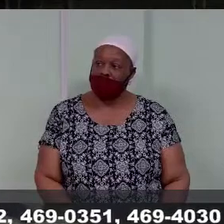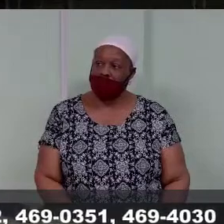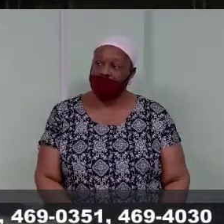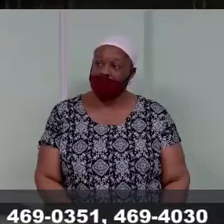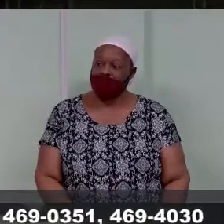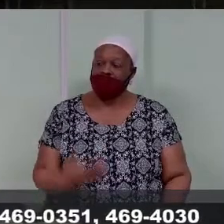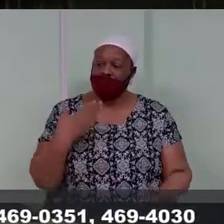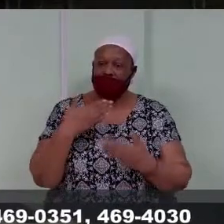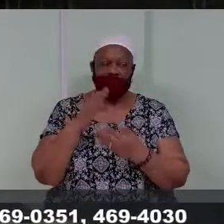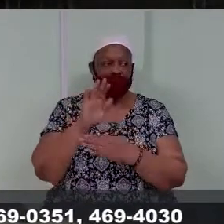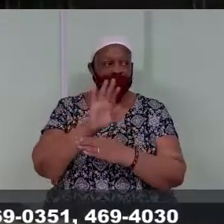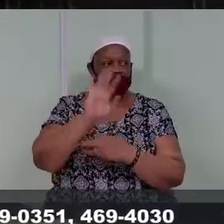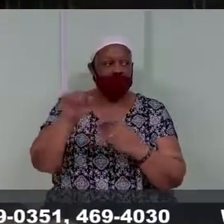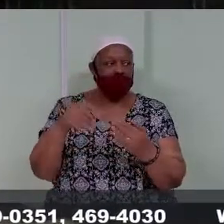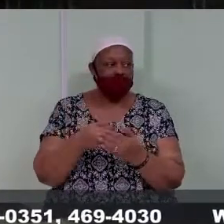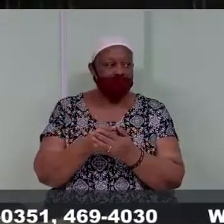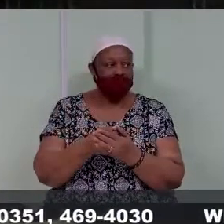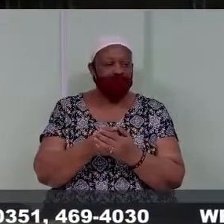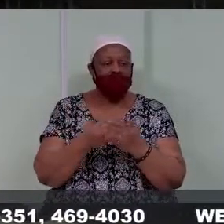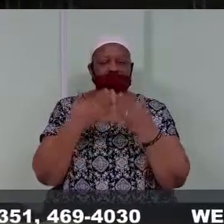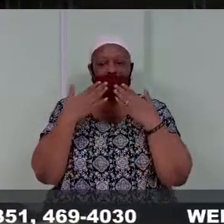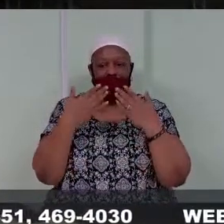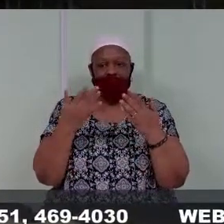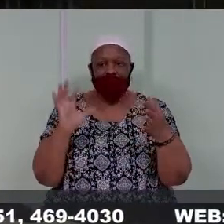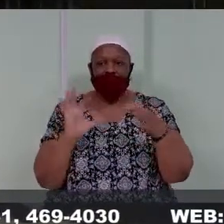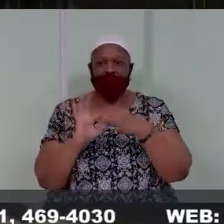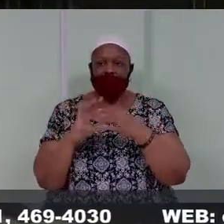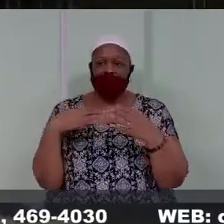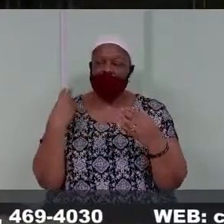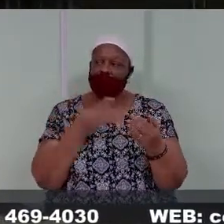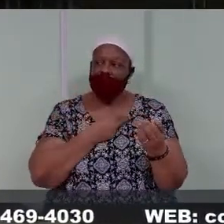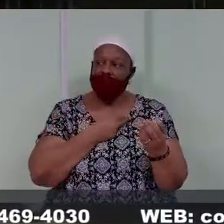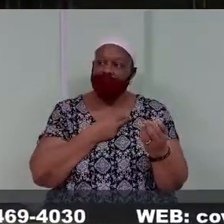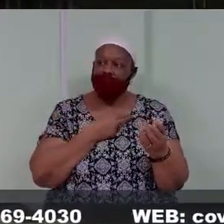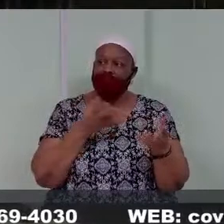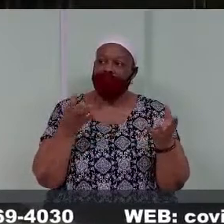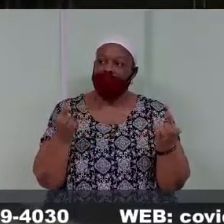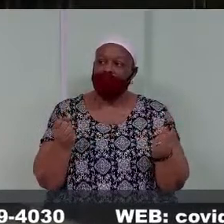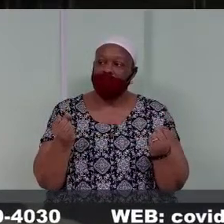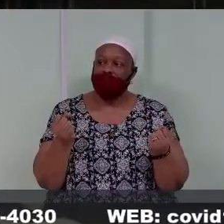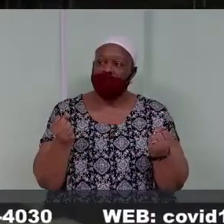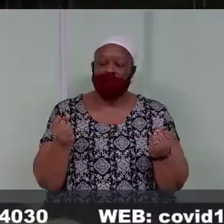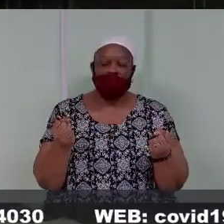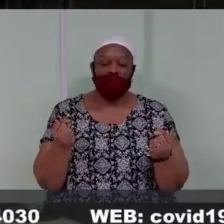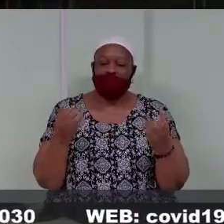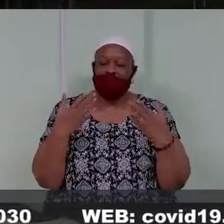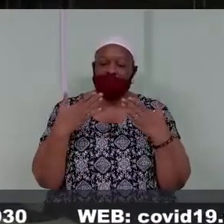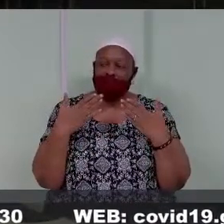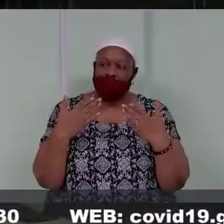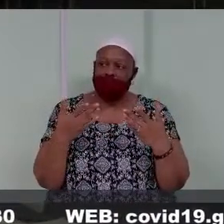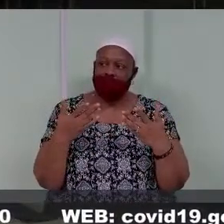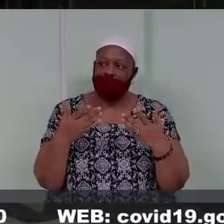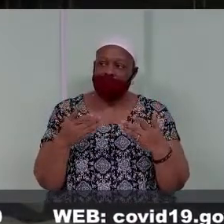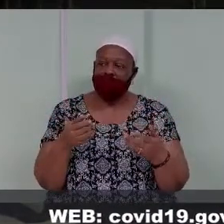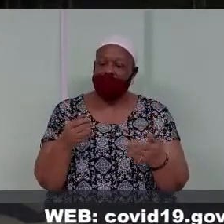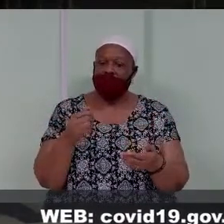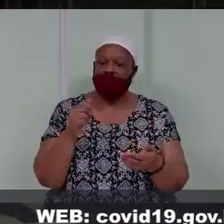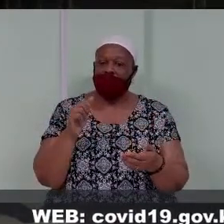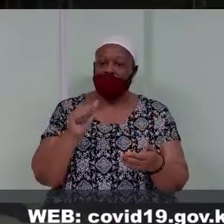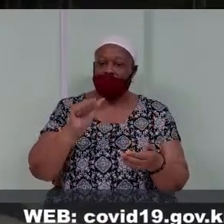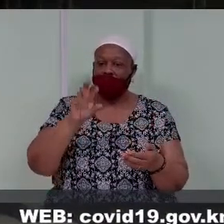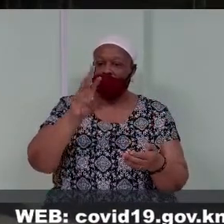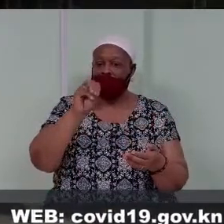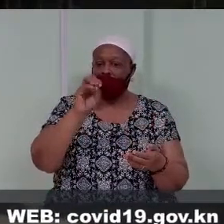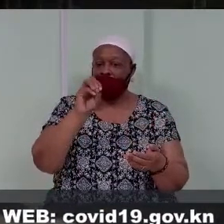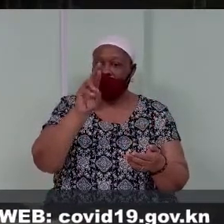Good afternoon all, and thank you for joining us. And again, I want to commend Amory Enterprise and Mr.